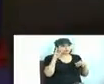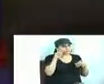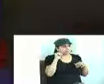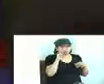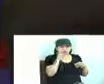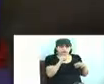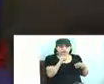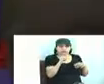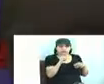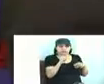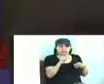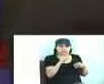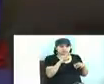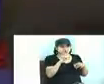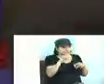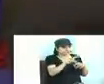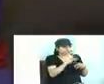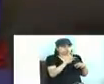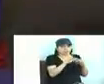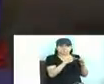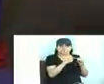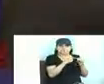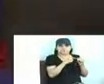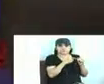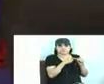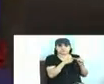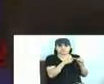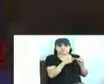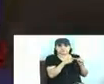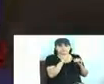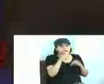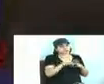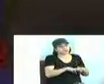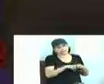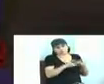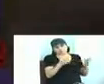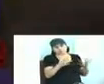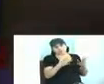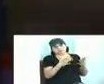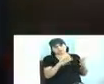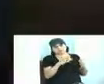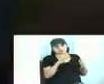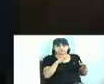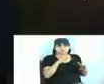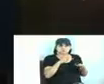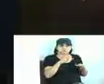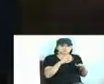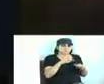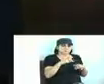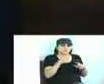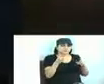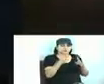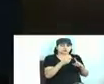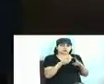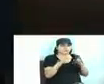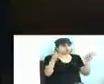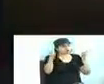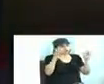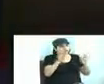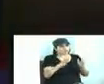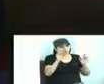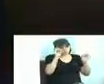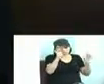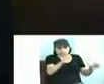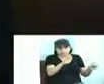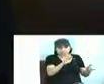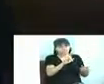talking about. I do not believe that this is the time for us to sit there and wait until the tyrants finally find their end. This